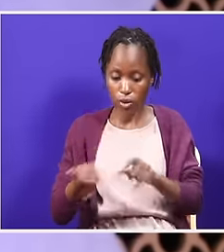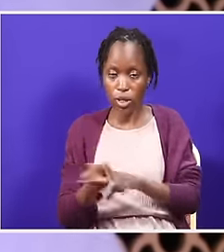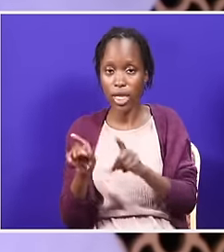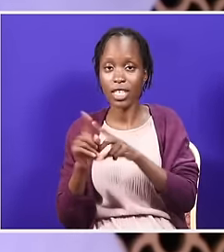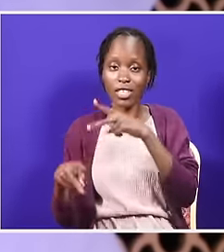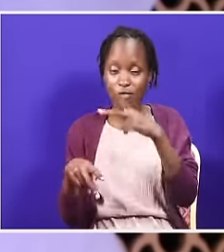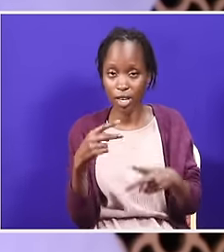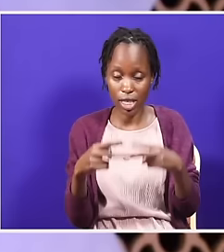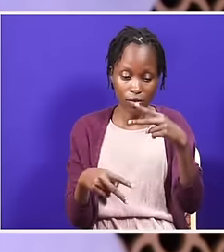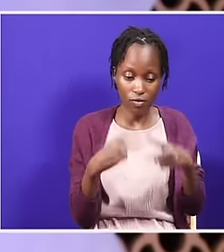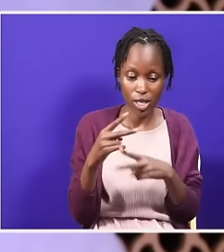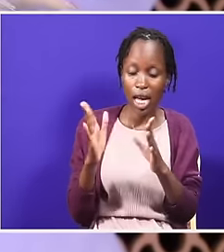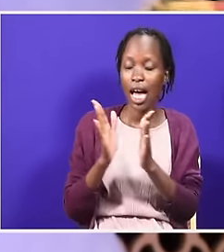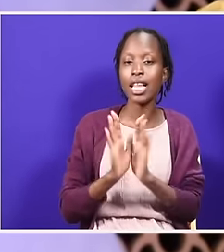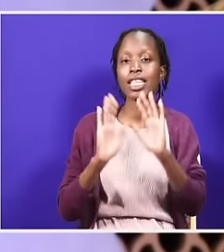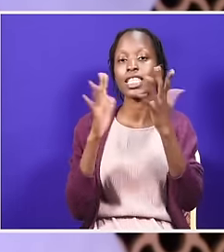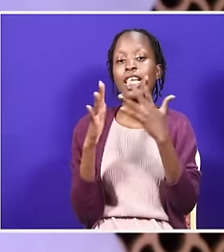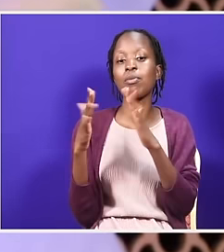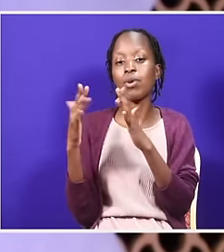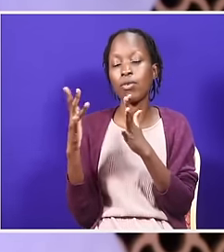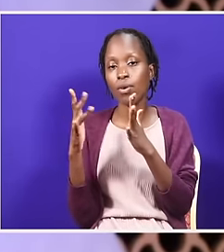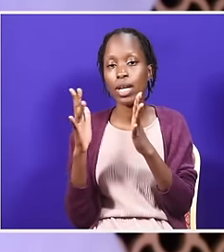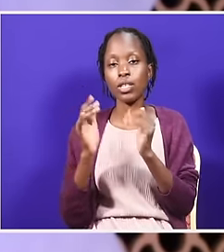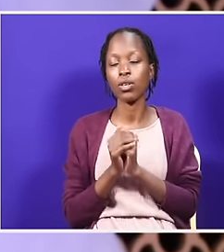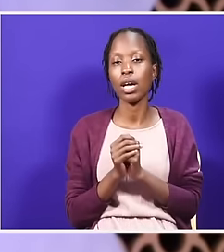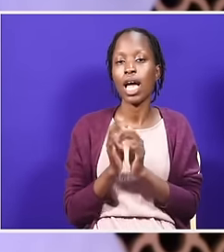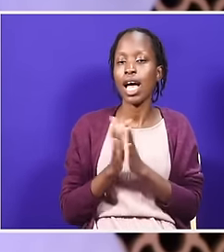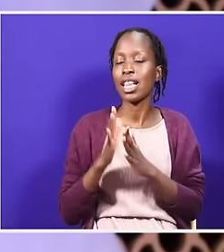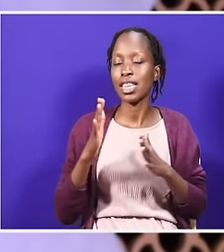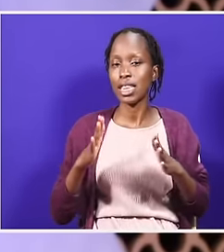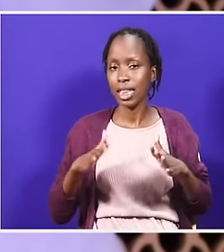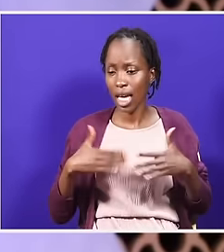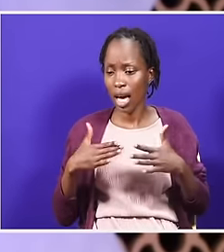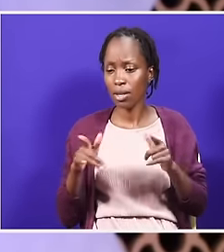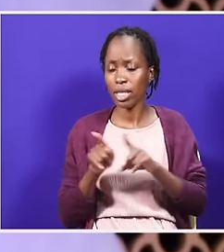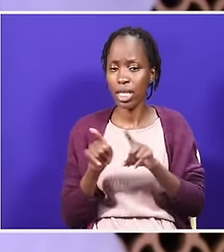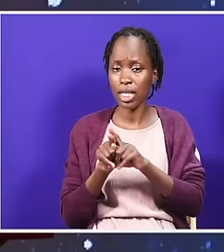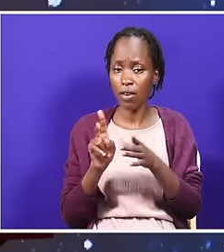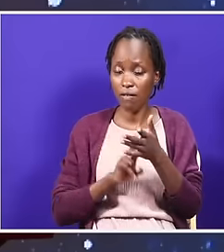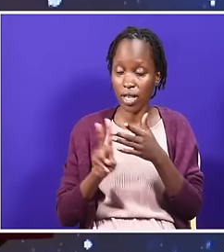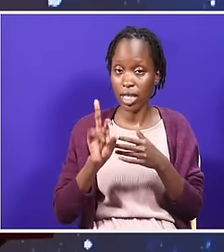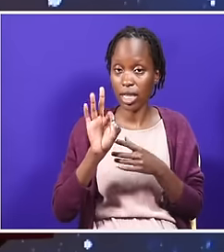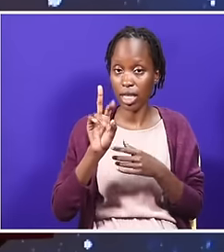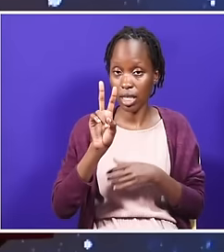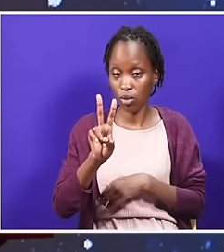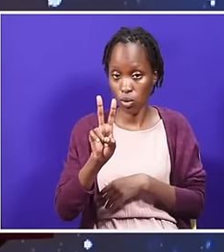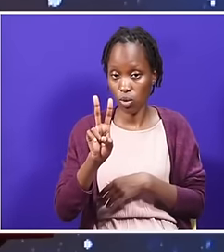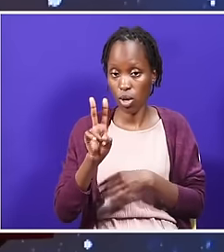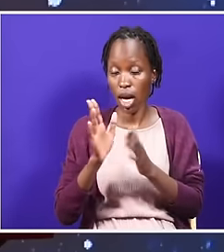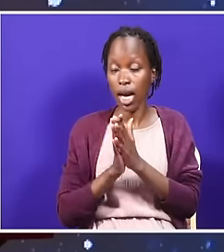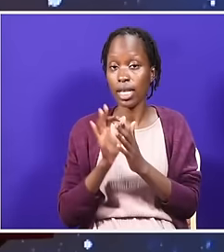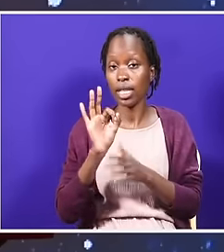victories and the dancing and the shouting and the joy. And then you would come to verse 32